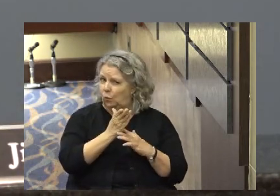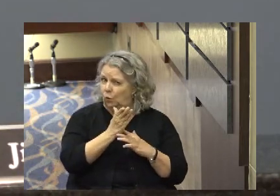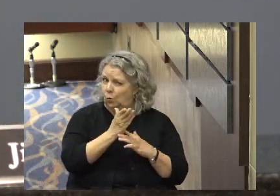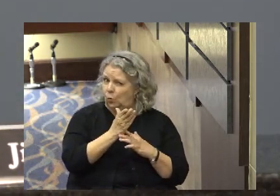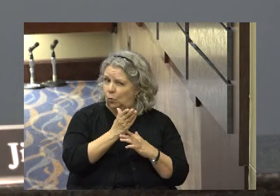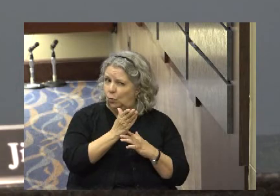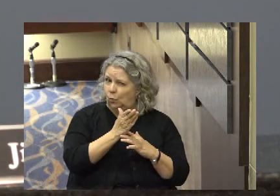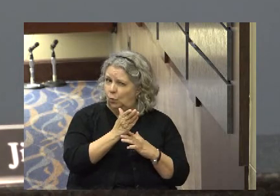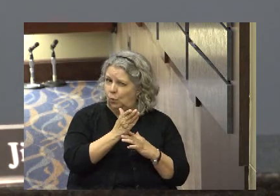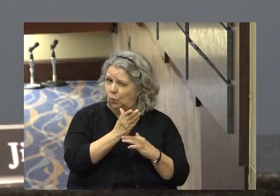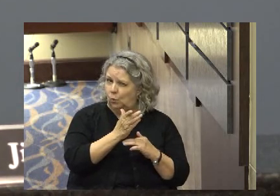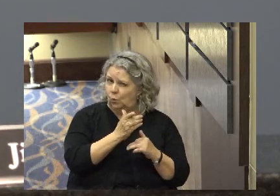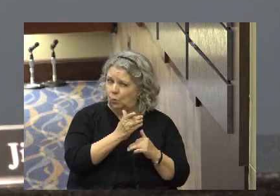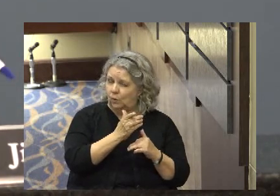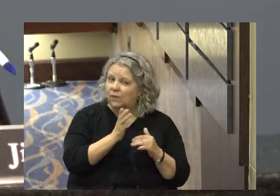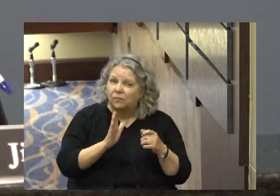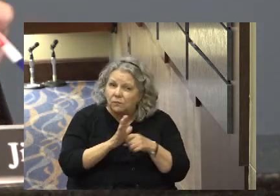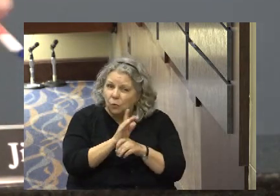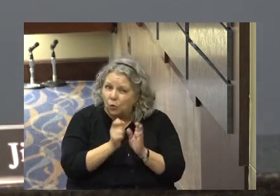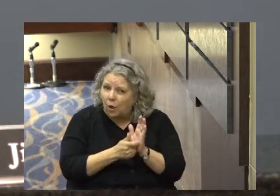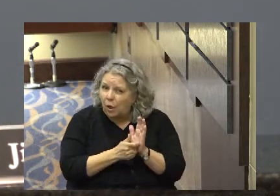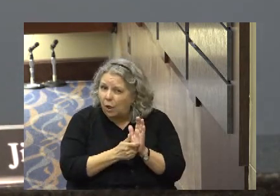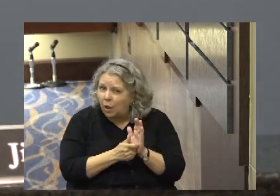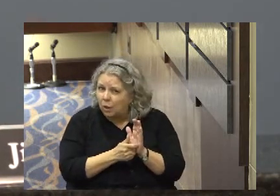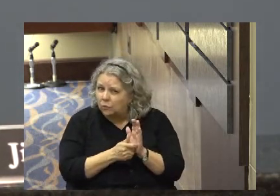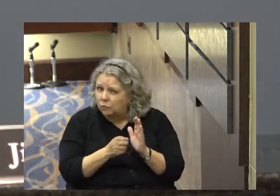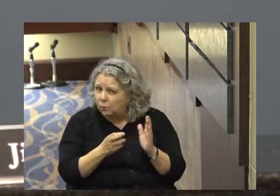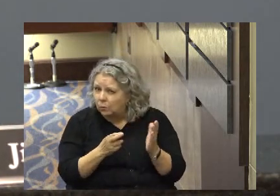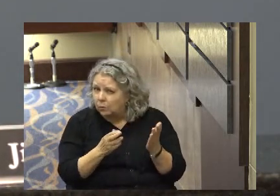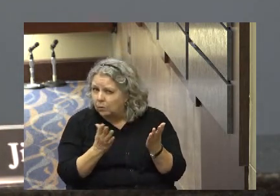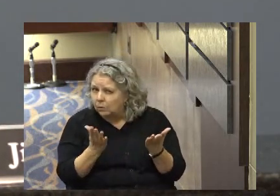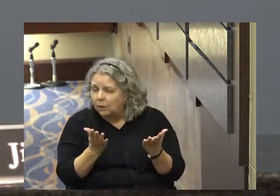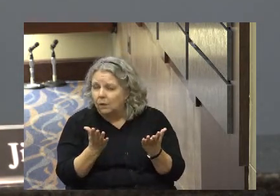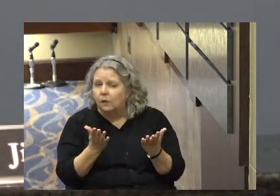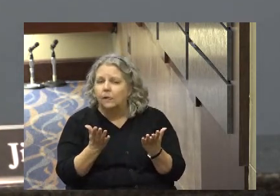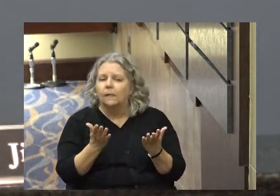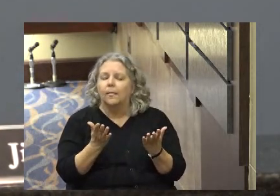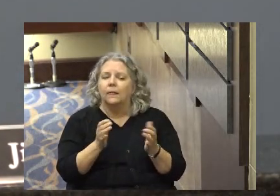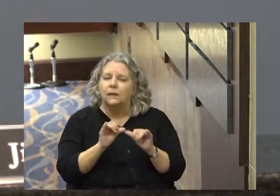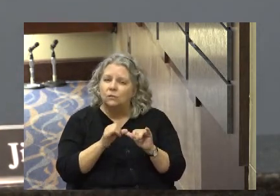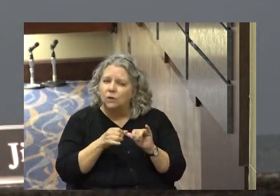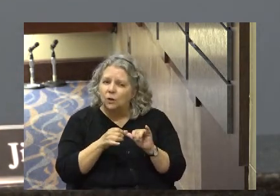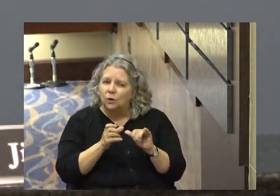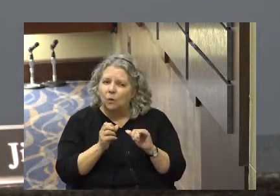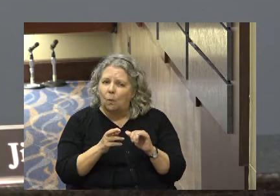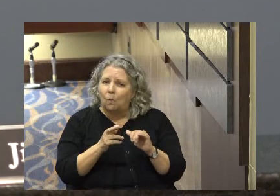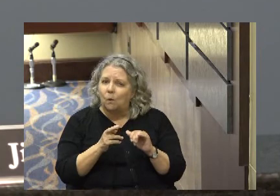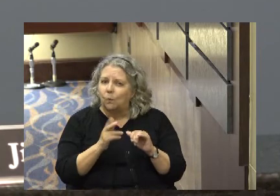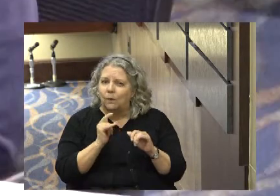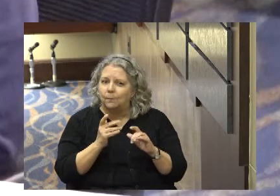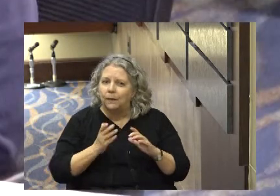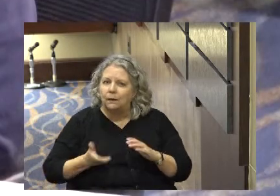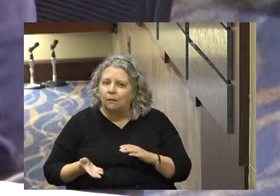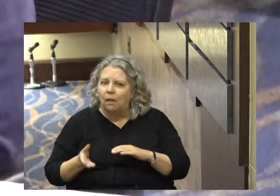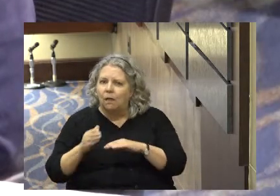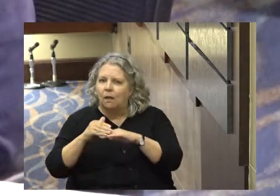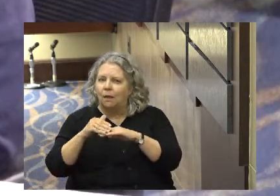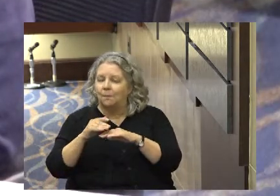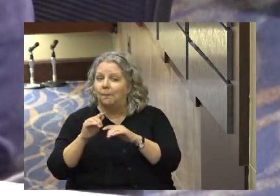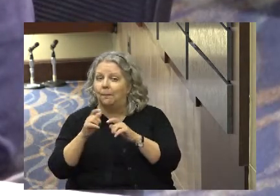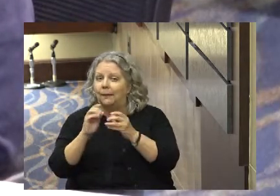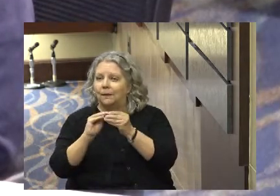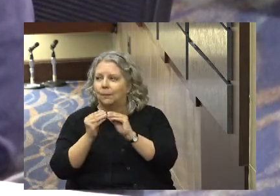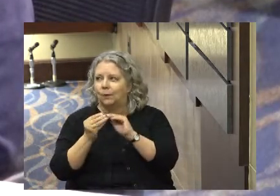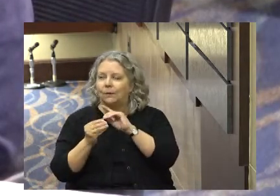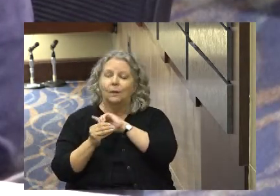all-in cost, or are we talking about, that's just meant for the engineering, the RFP stuff? We're gonna have a big number when this thing comes out at the end, aren't we? The number really